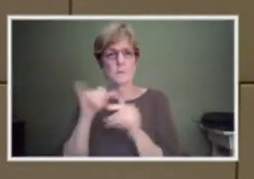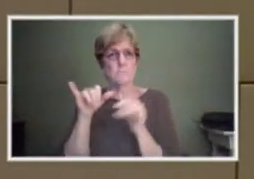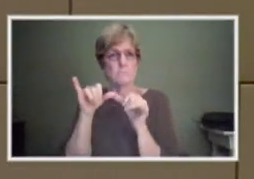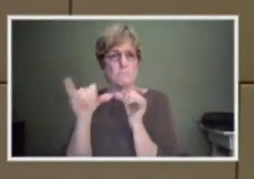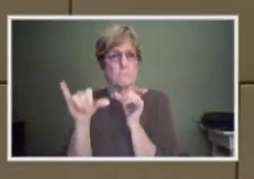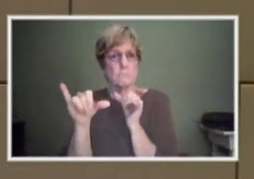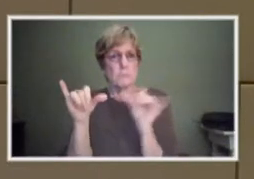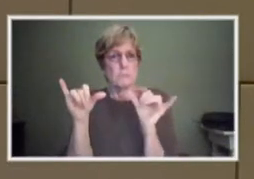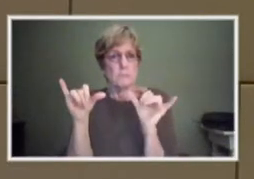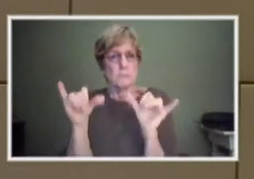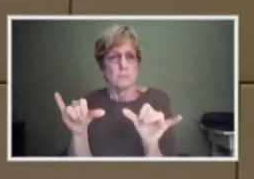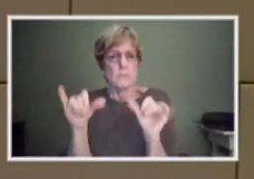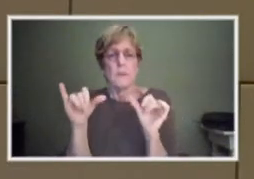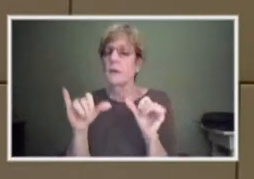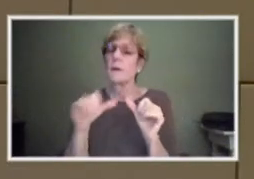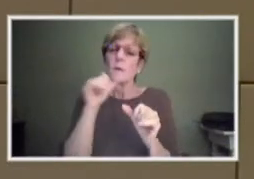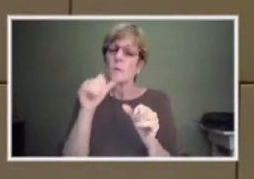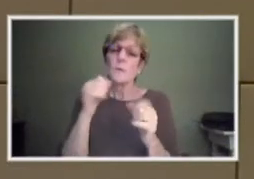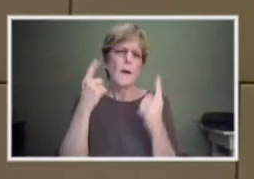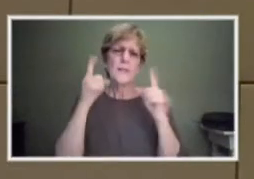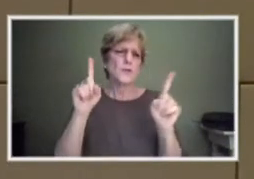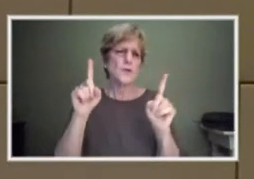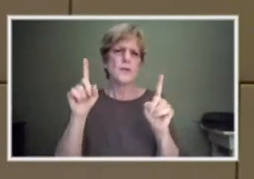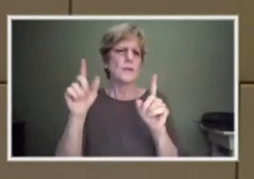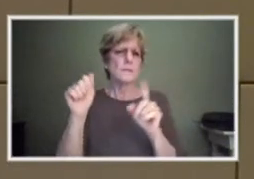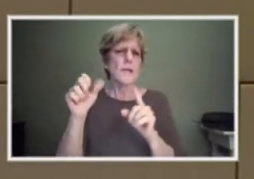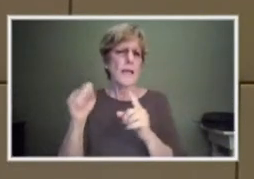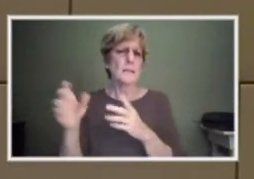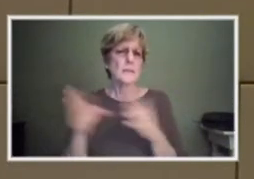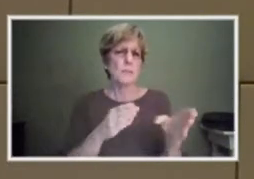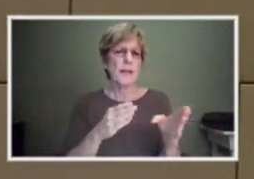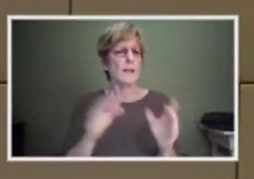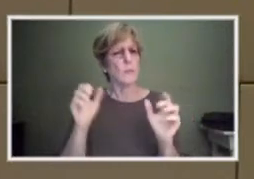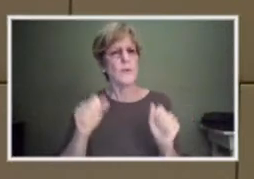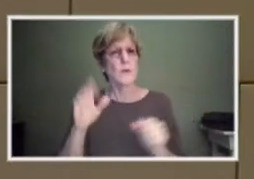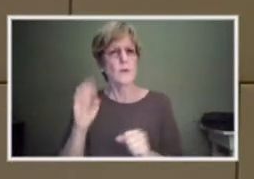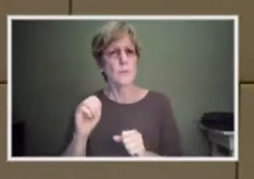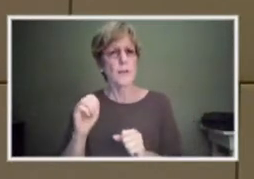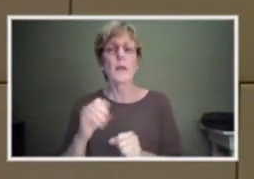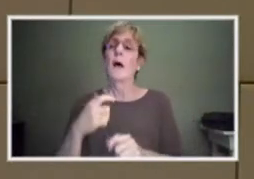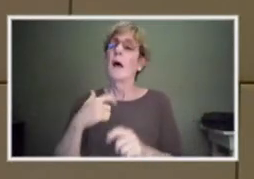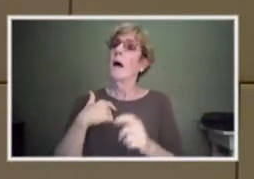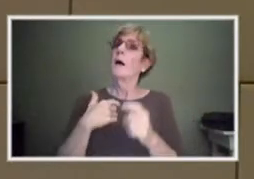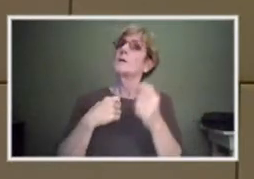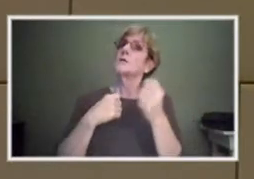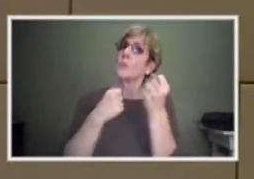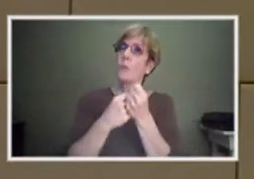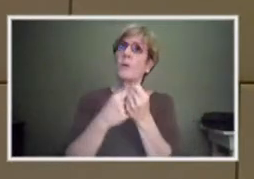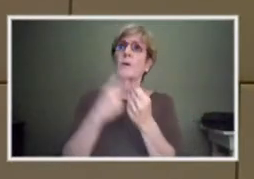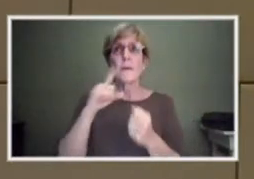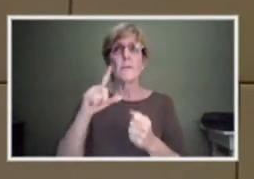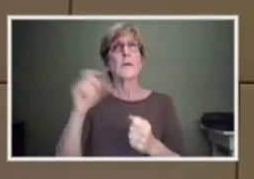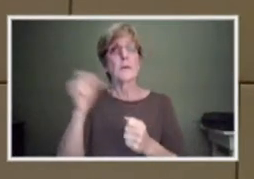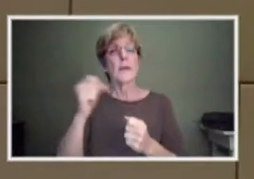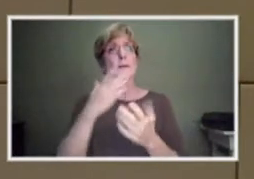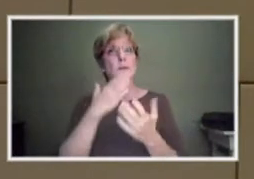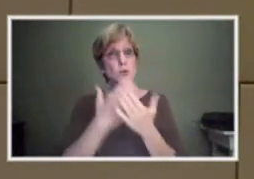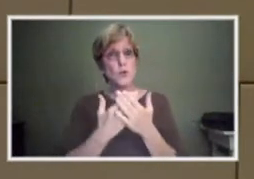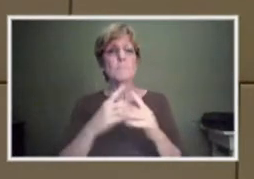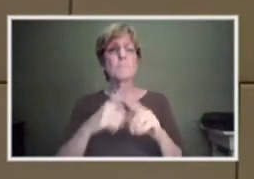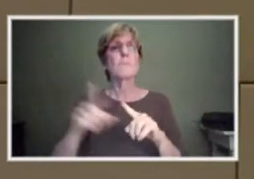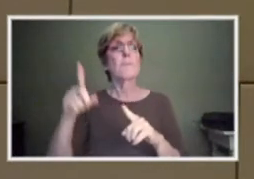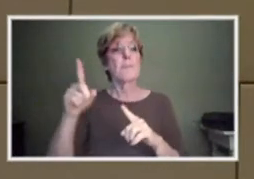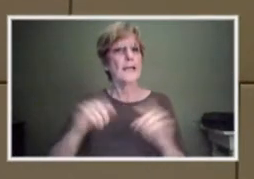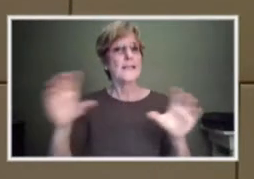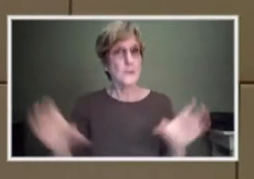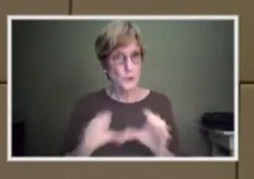achieved at the level it could be. So I'm still going to support it tonight because I think on the whole it's very good and what we need to be doing more of, but we